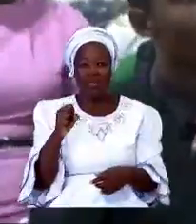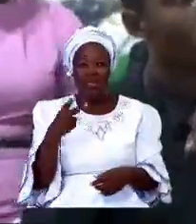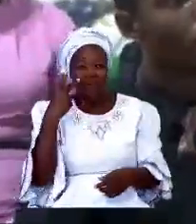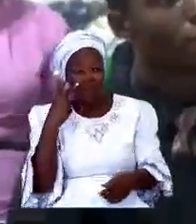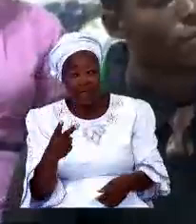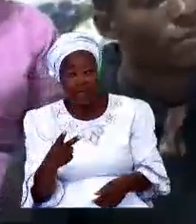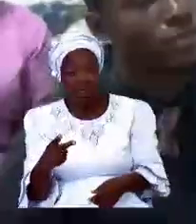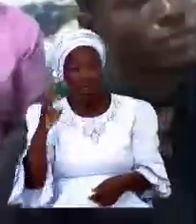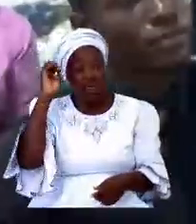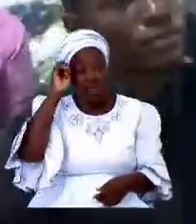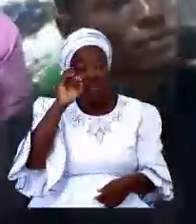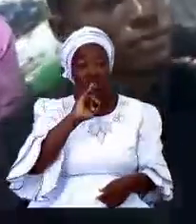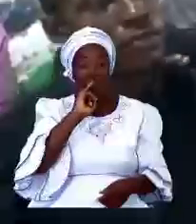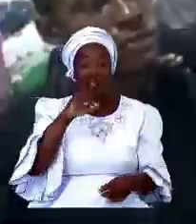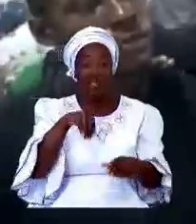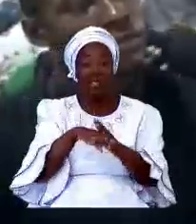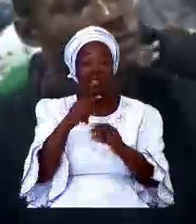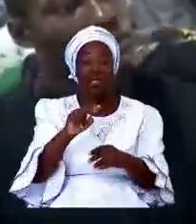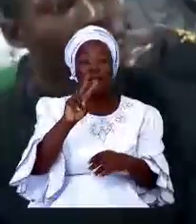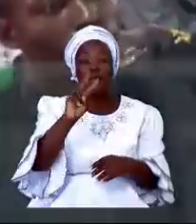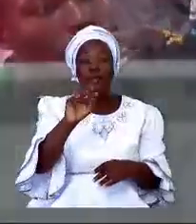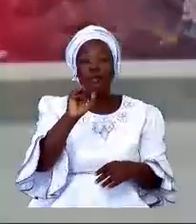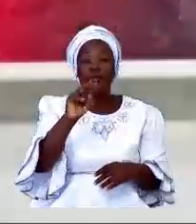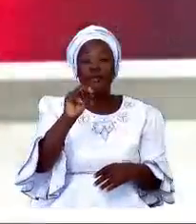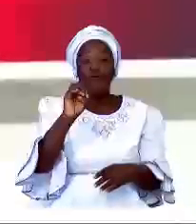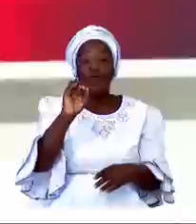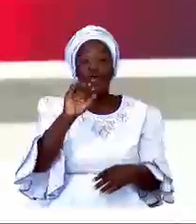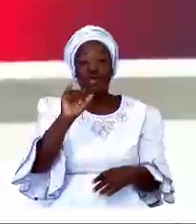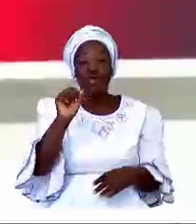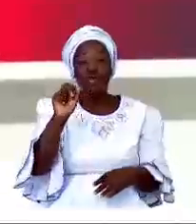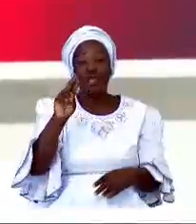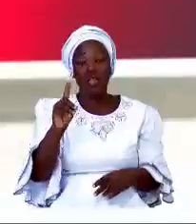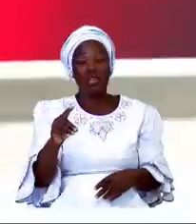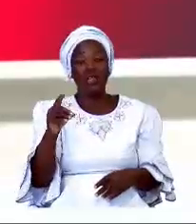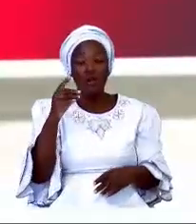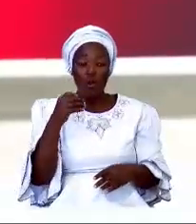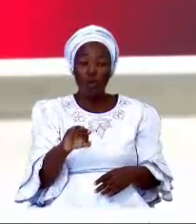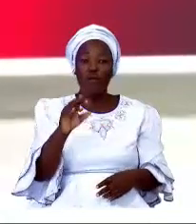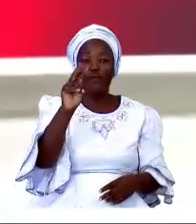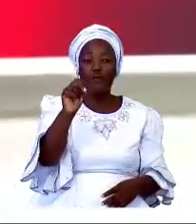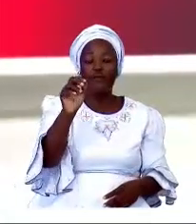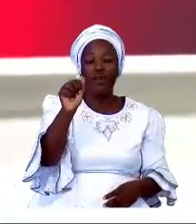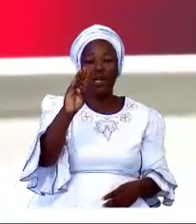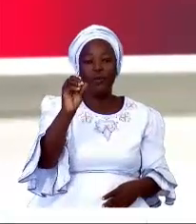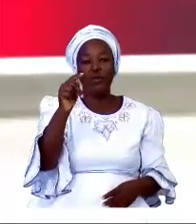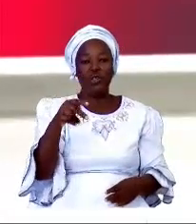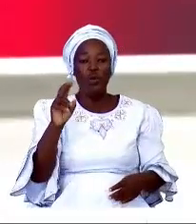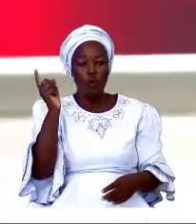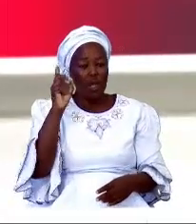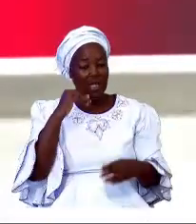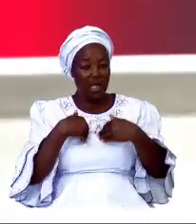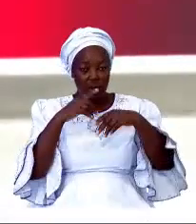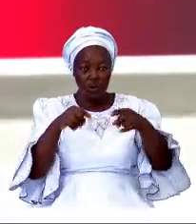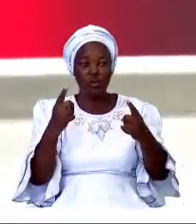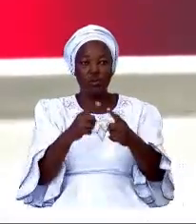And then it says, behold, he is in the vineyard of Naboth, whither he